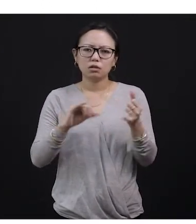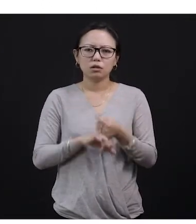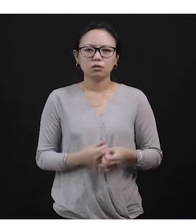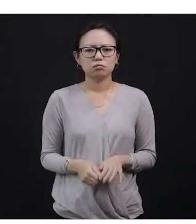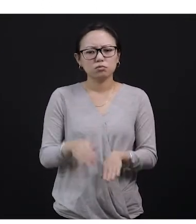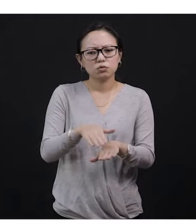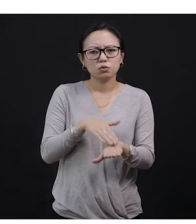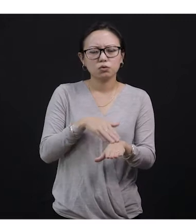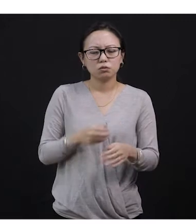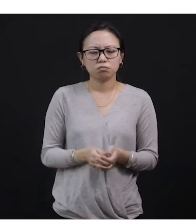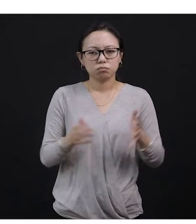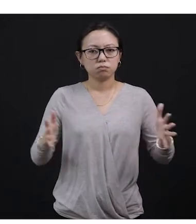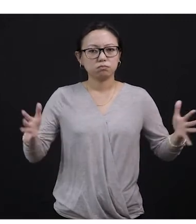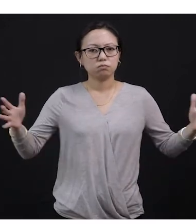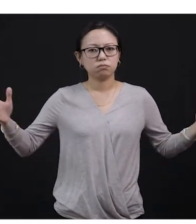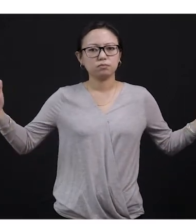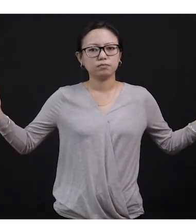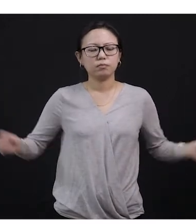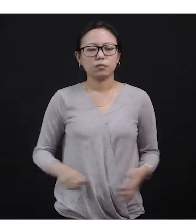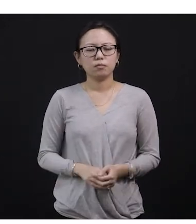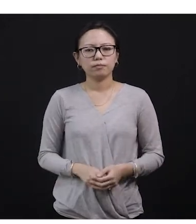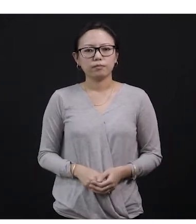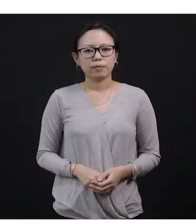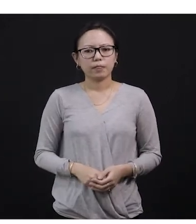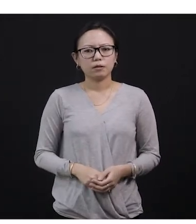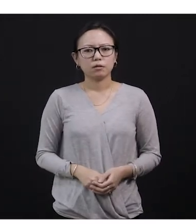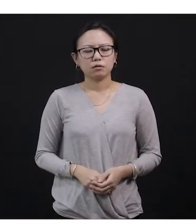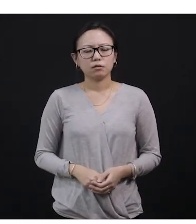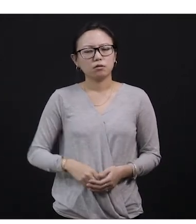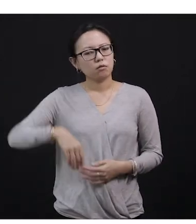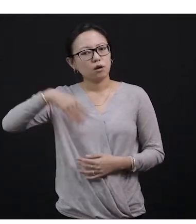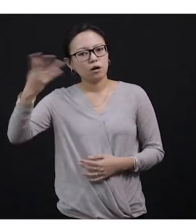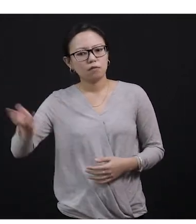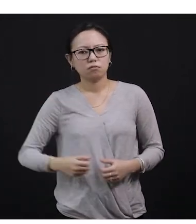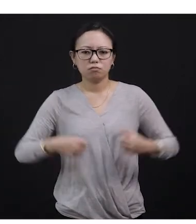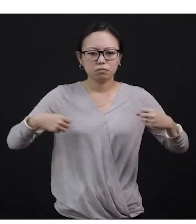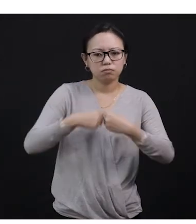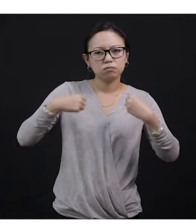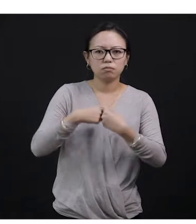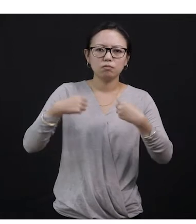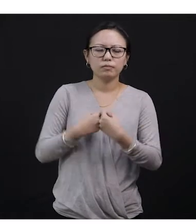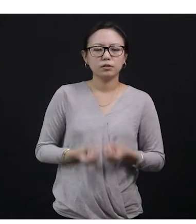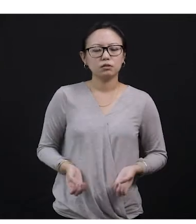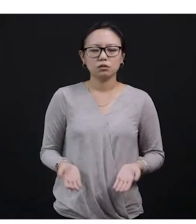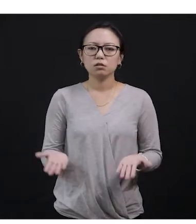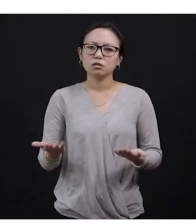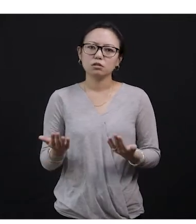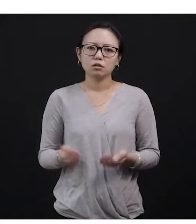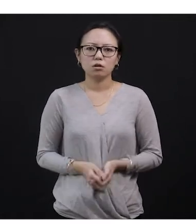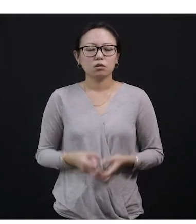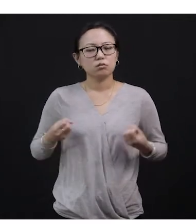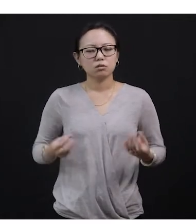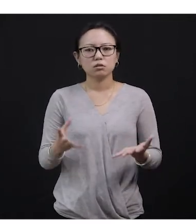in number. And then they started fighting with one another for land, all right? So these people,